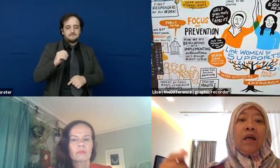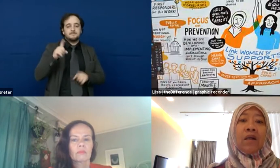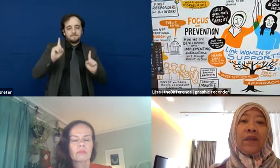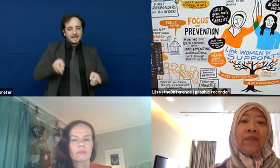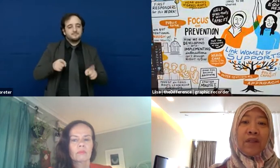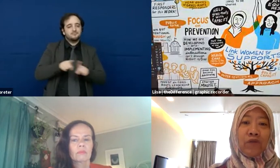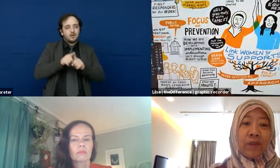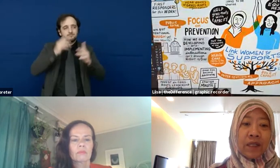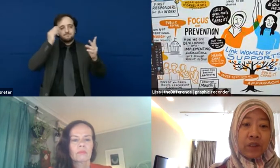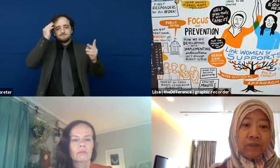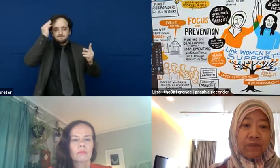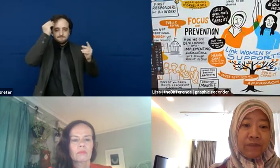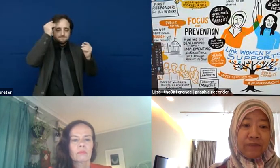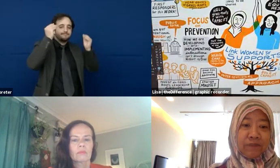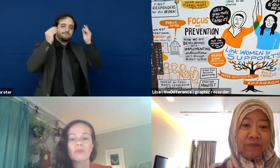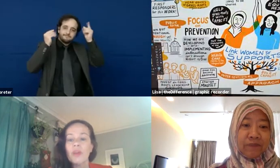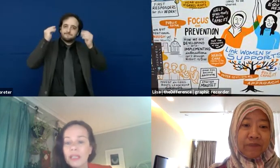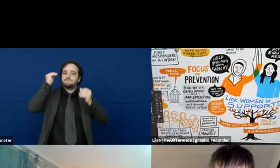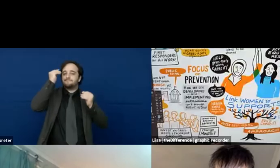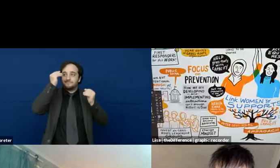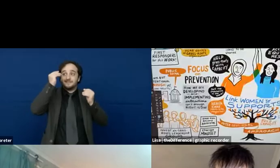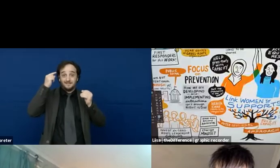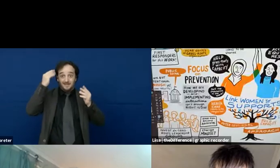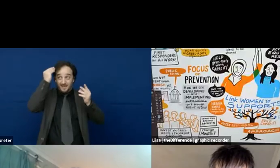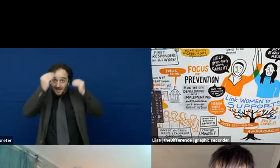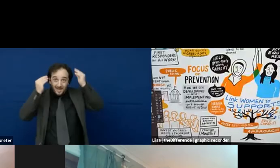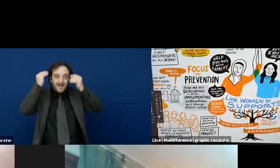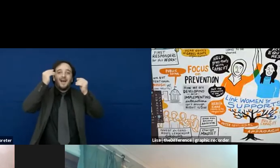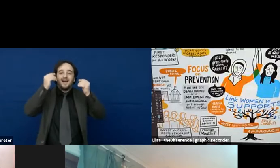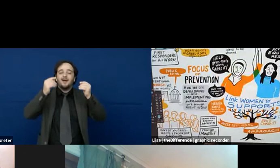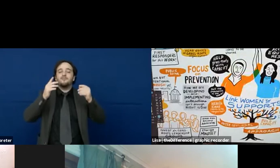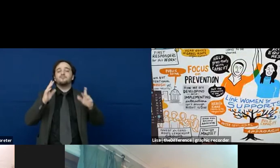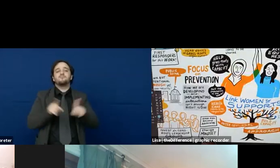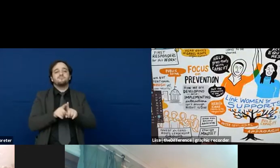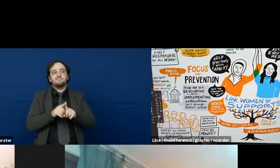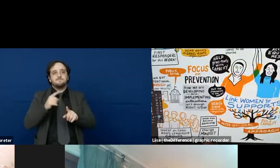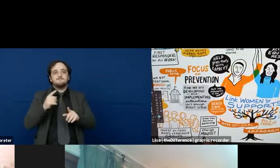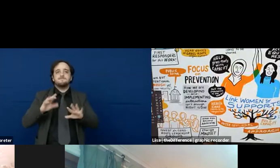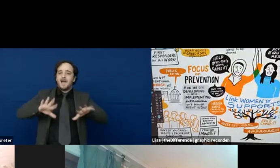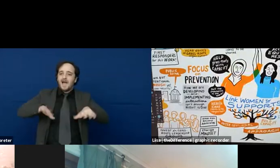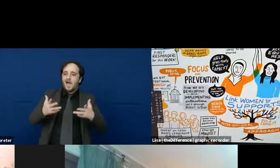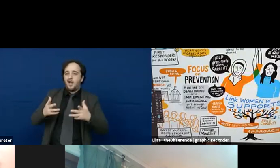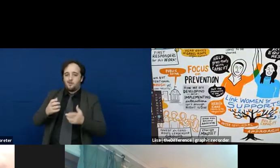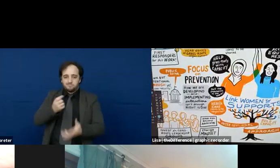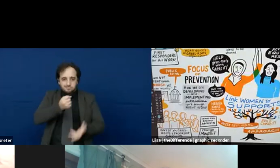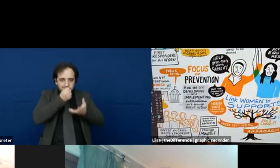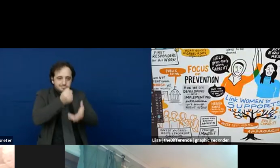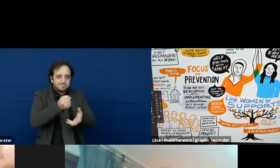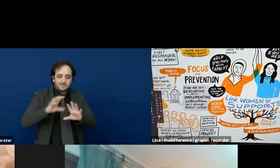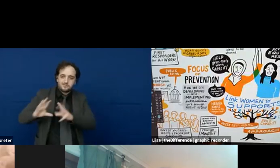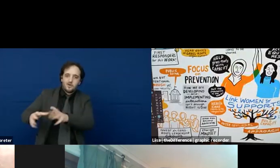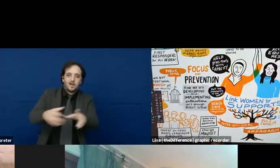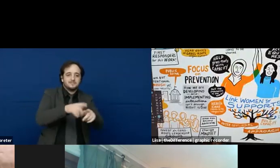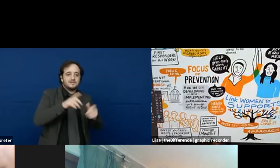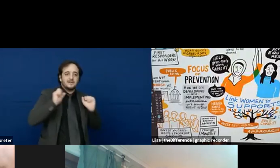Yeah. Okay. Thank you very much. Very, very important points indeed. We are getting